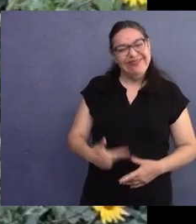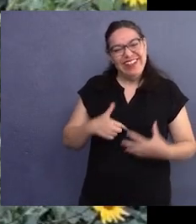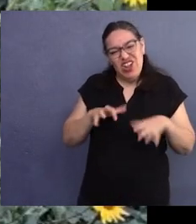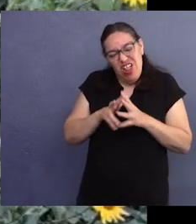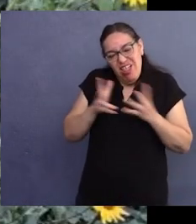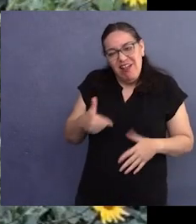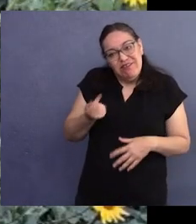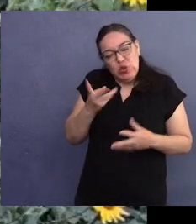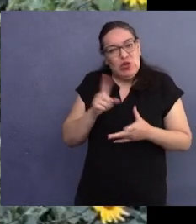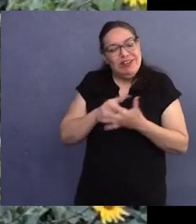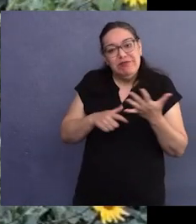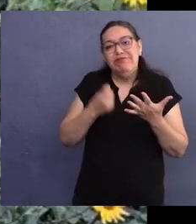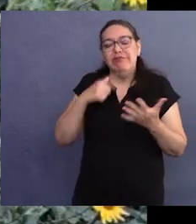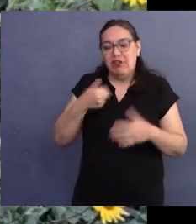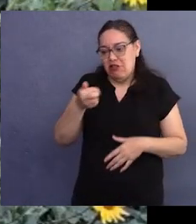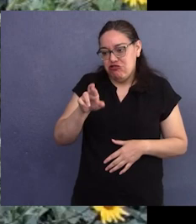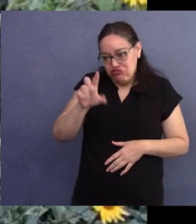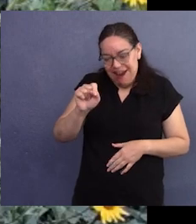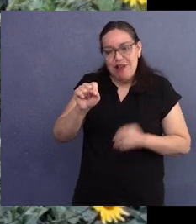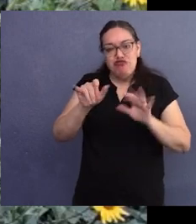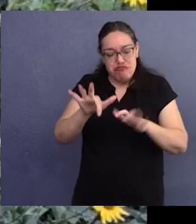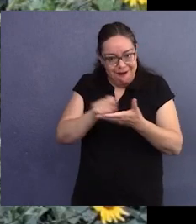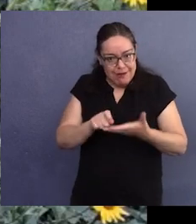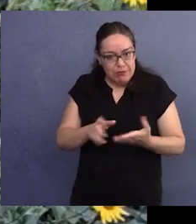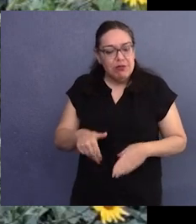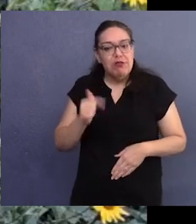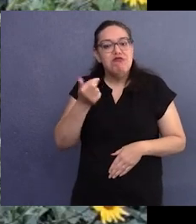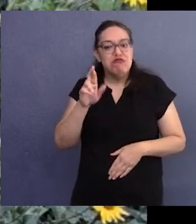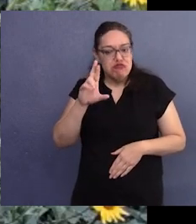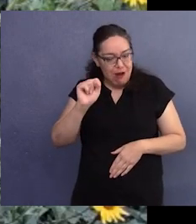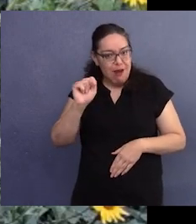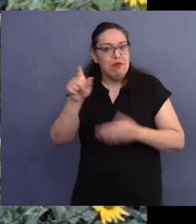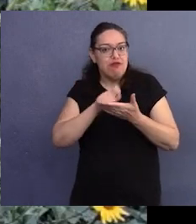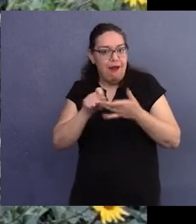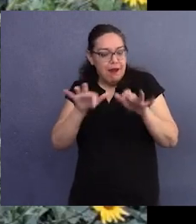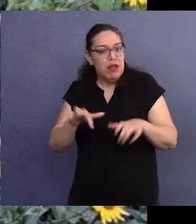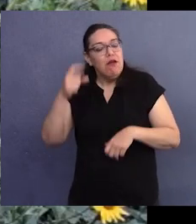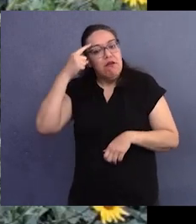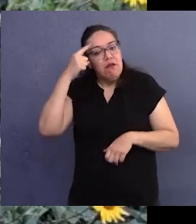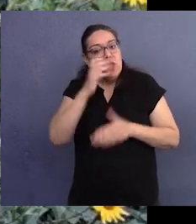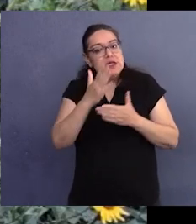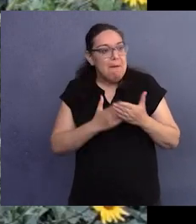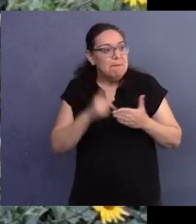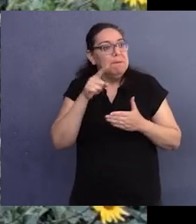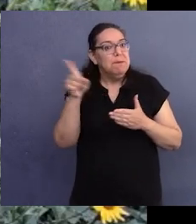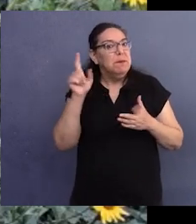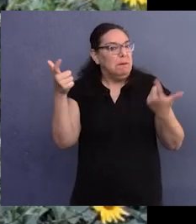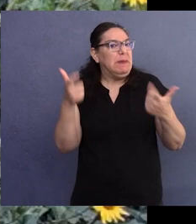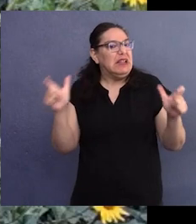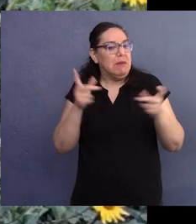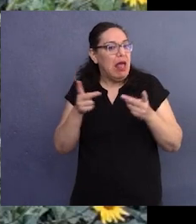I've got a few things. I do grant writing. So I do a lot of grant writing for some big places.